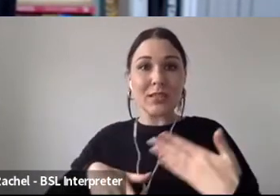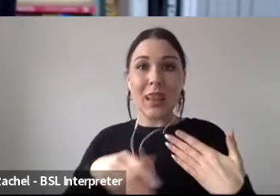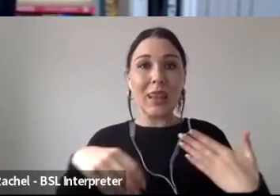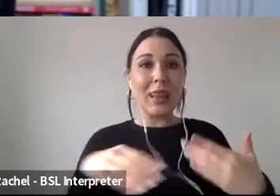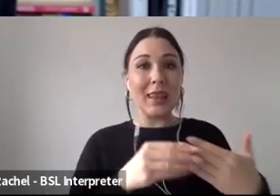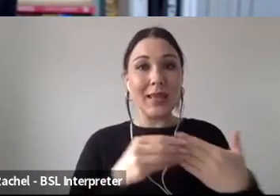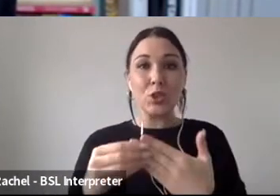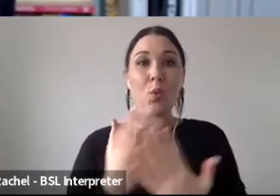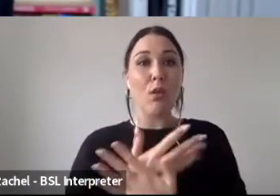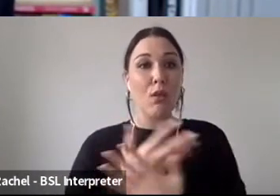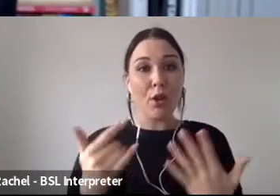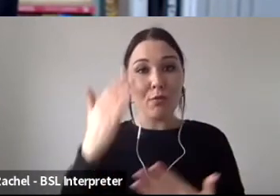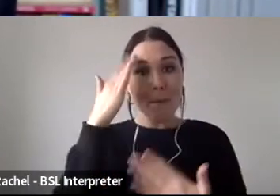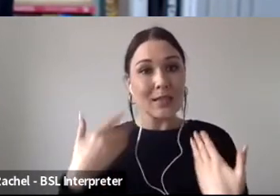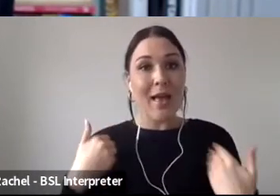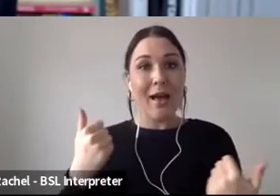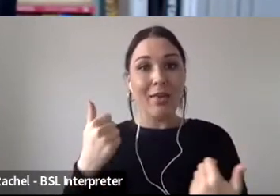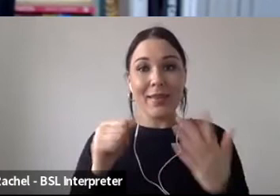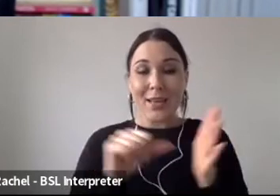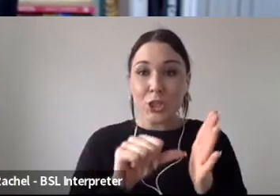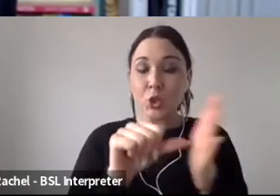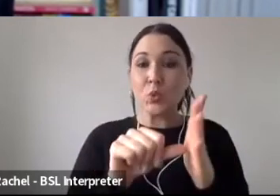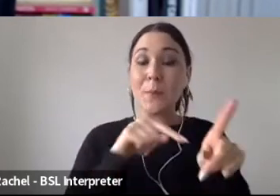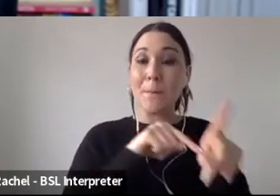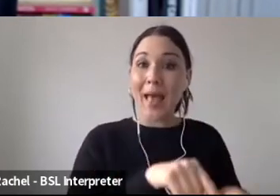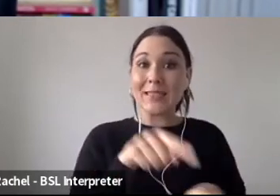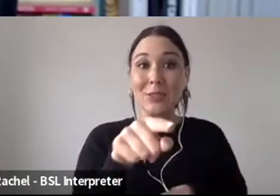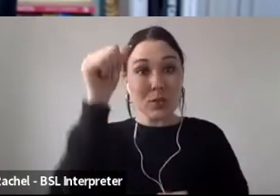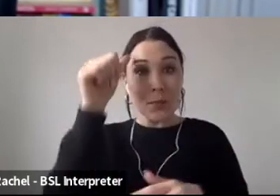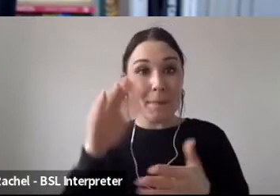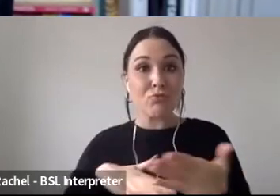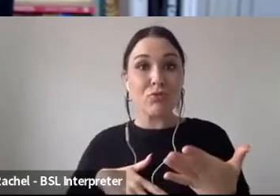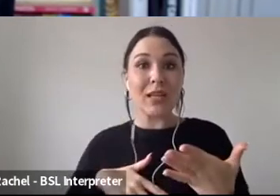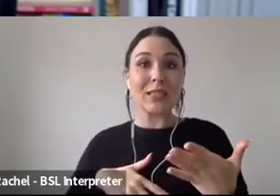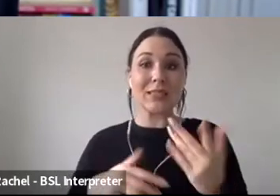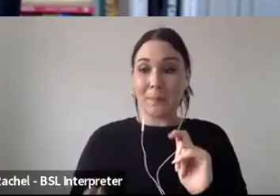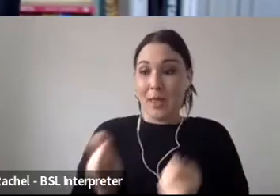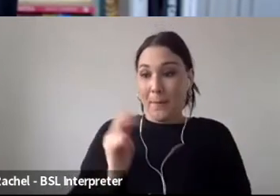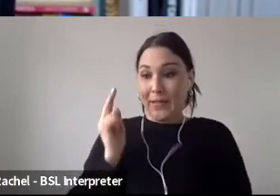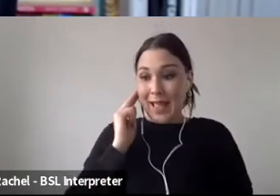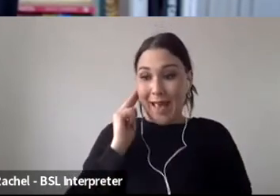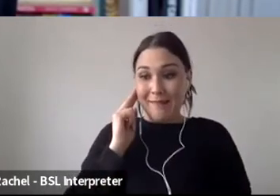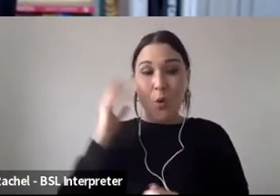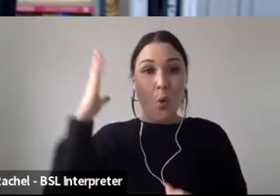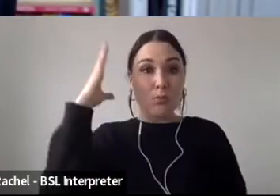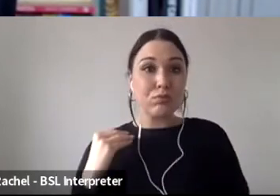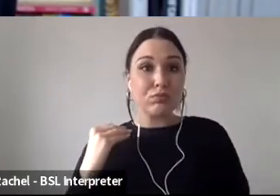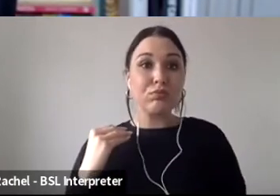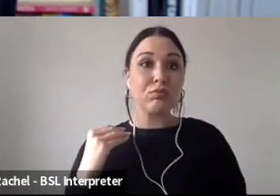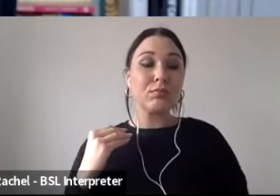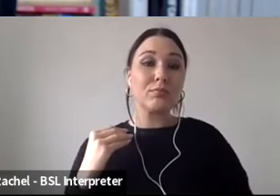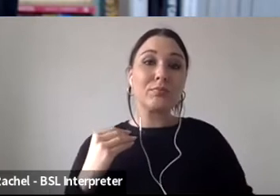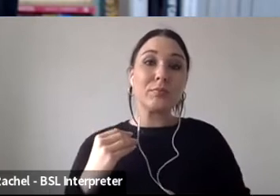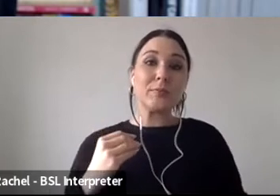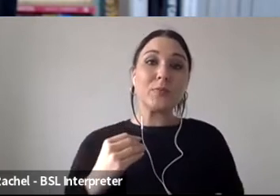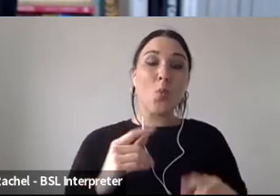mental health issues at different times of life as well, depending on your experience of becoming deaf or losing your hearing, whatever language you want to